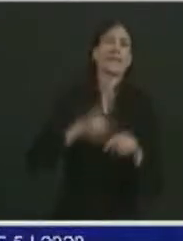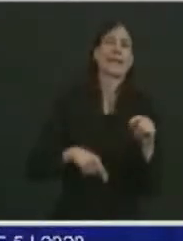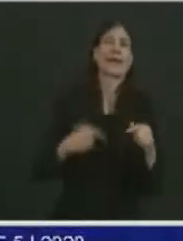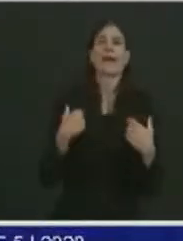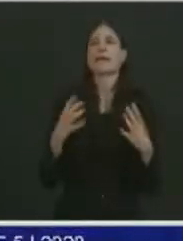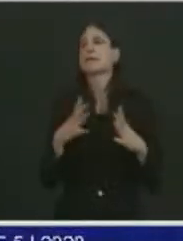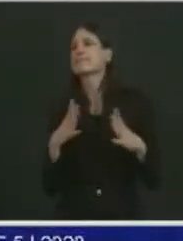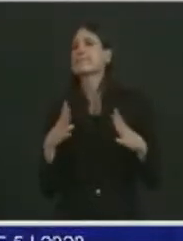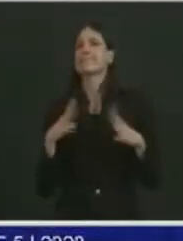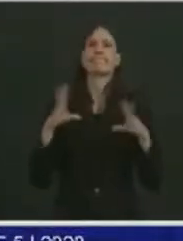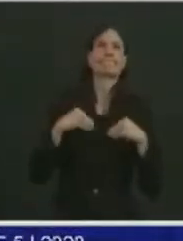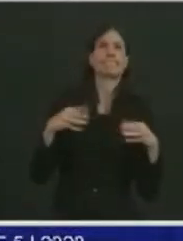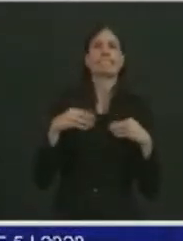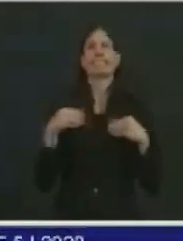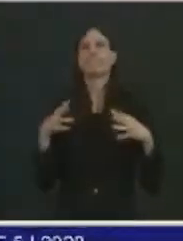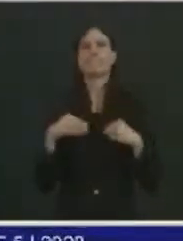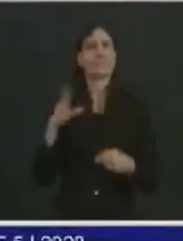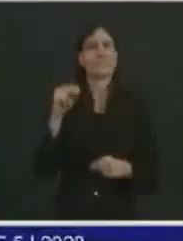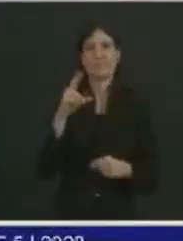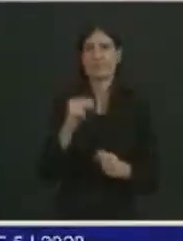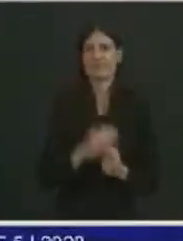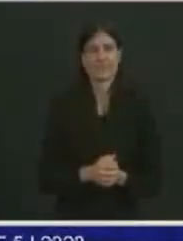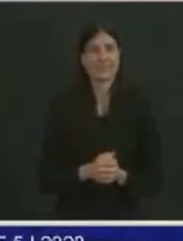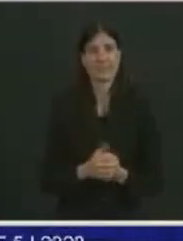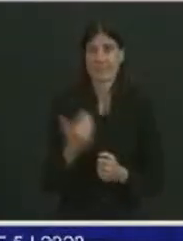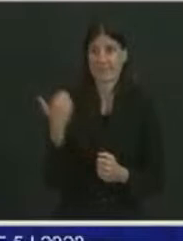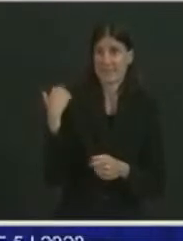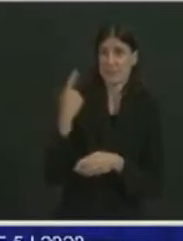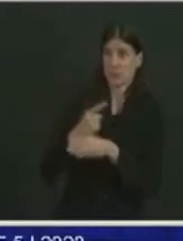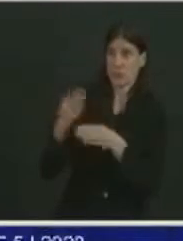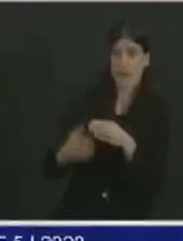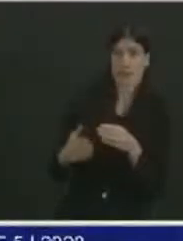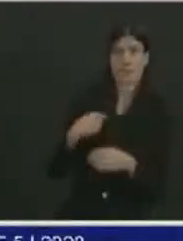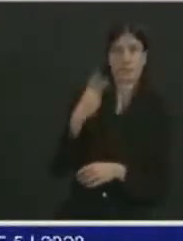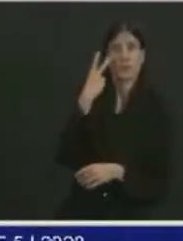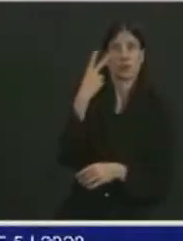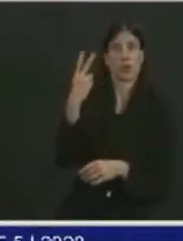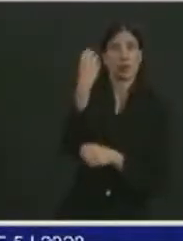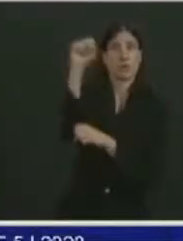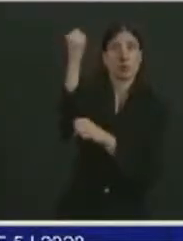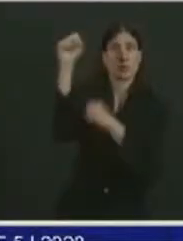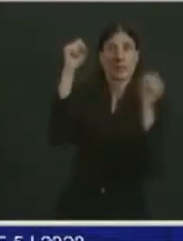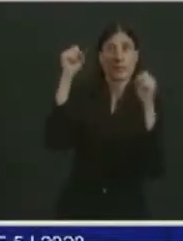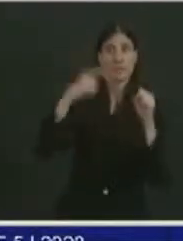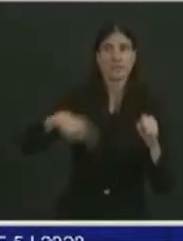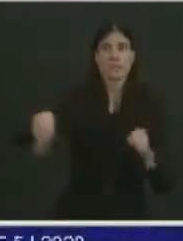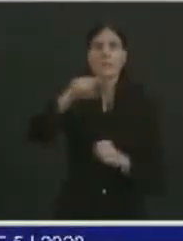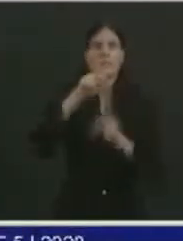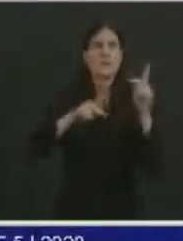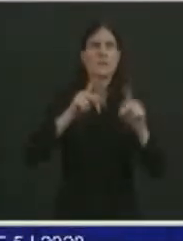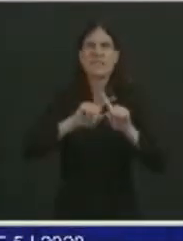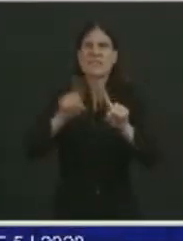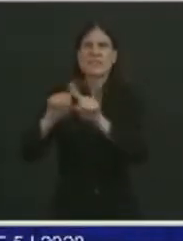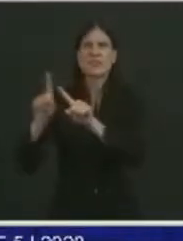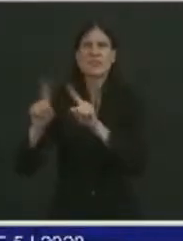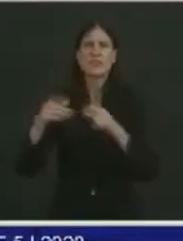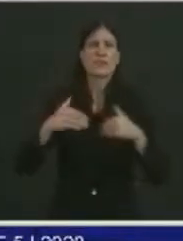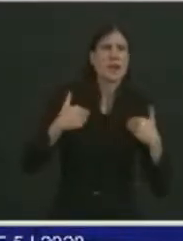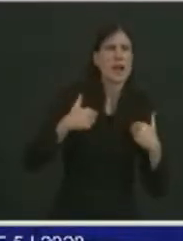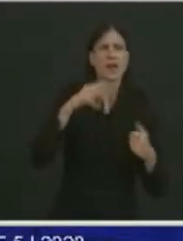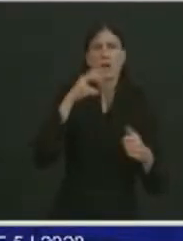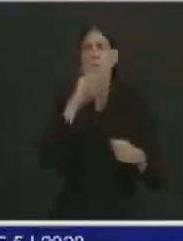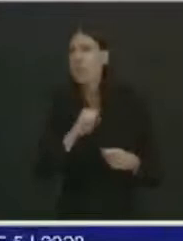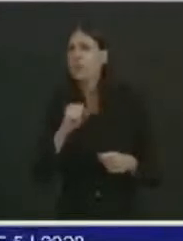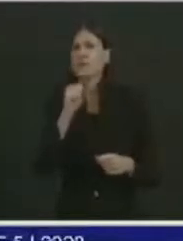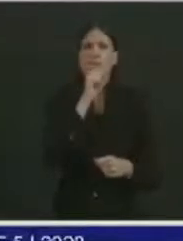was very racially mixed, and actually mixed by age. There were people there from 10 years old to probably 90 years old. It was